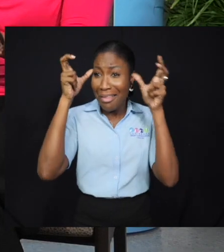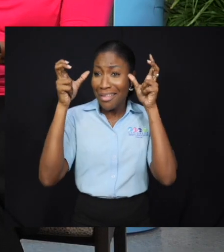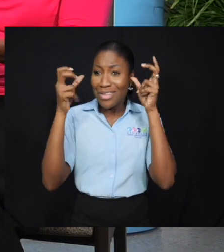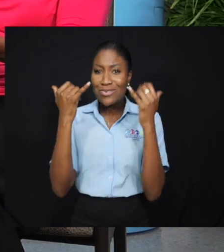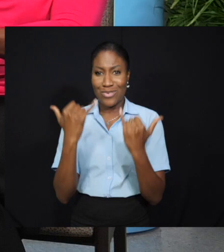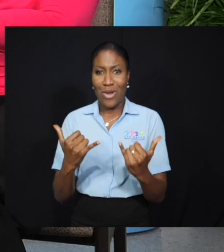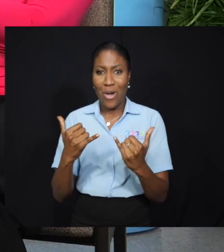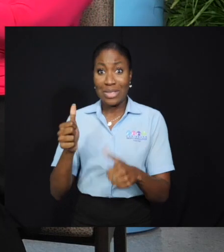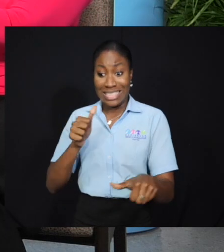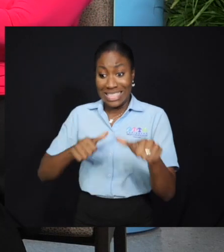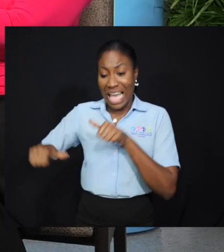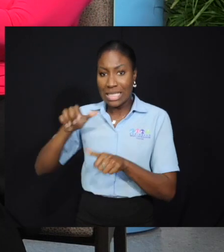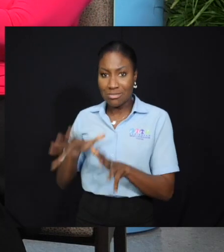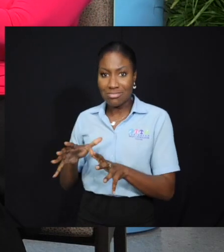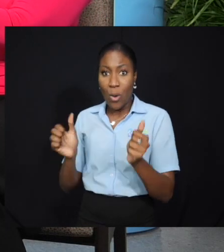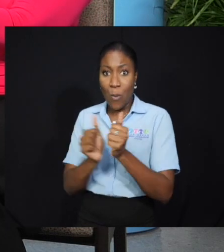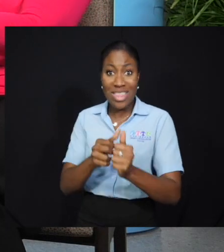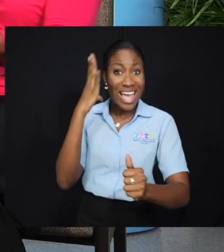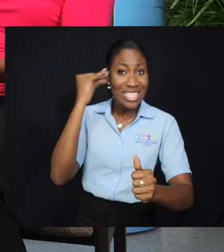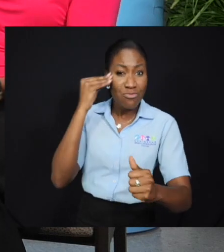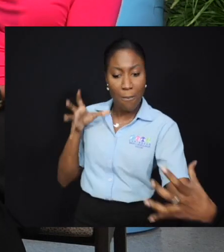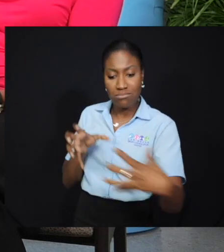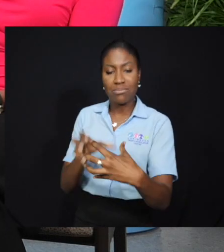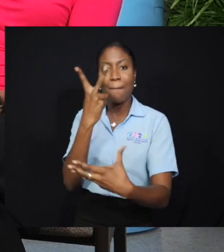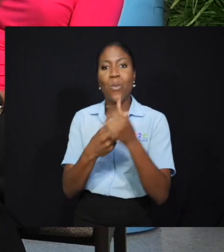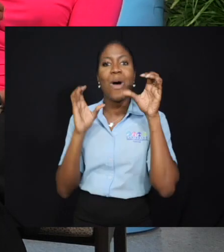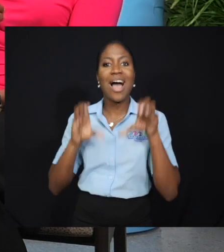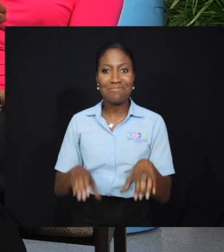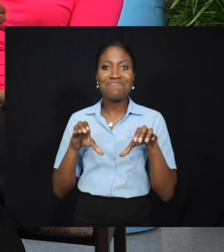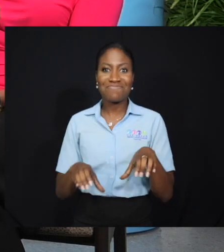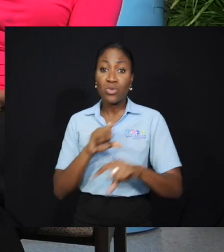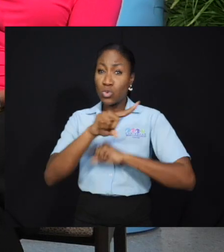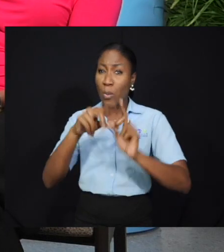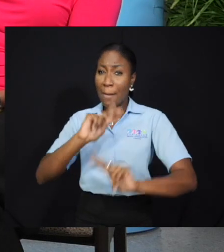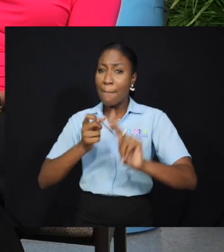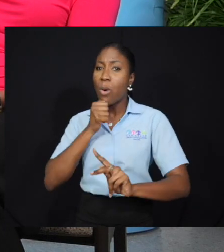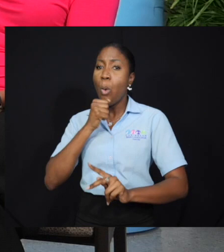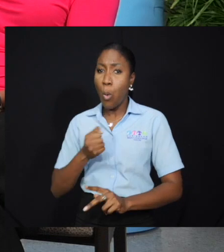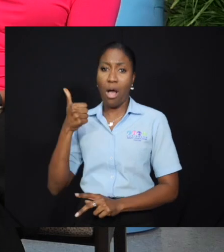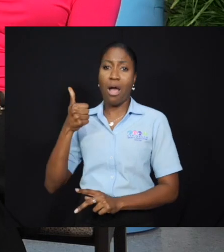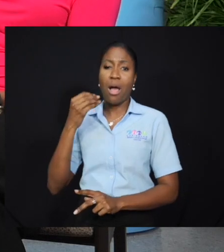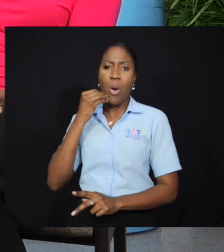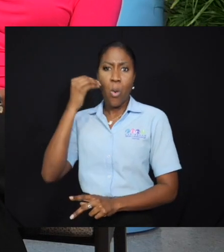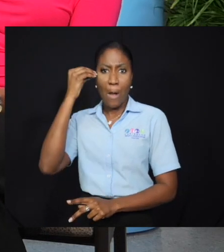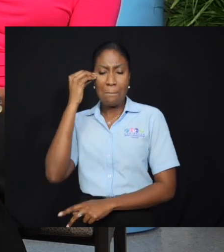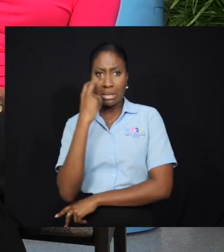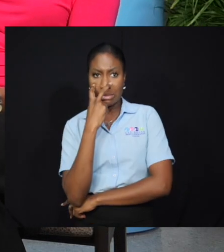science theory with a lived experience. Now, when the older ones at home are noticing